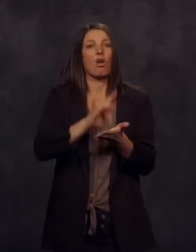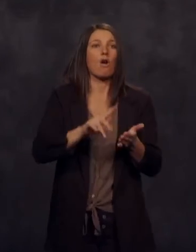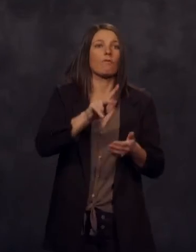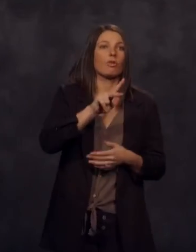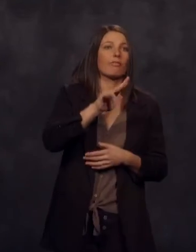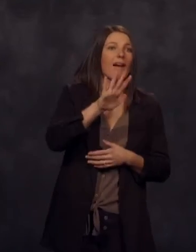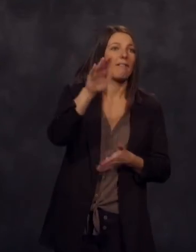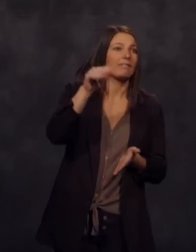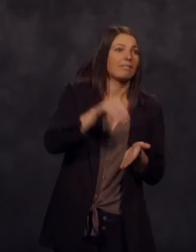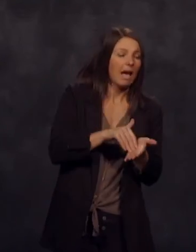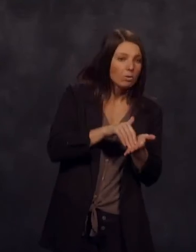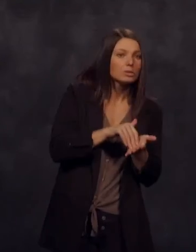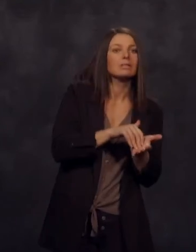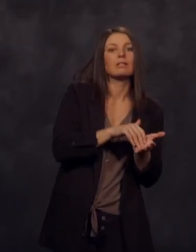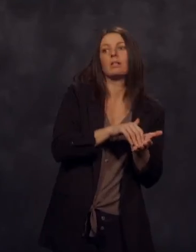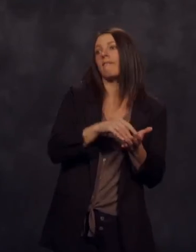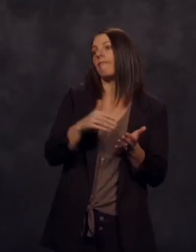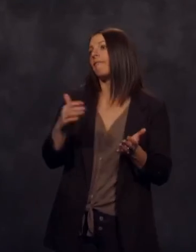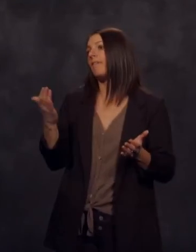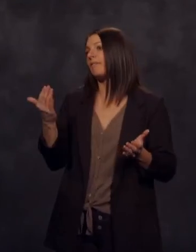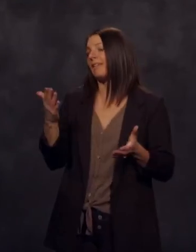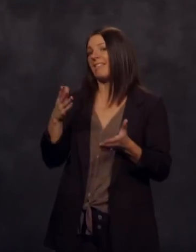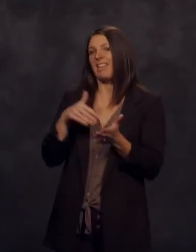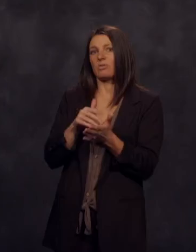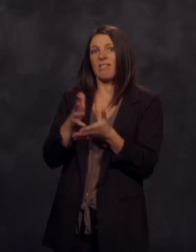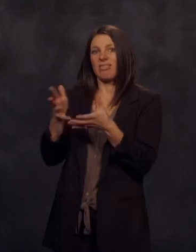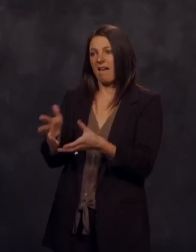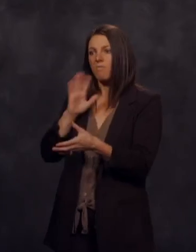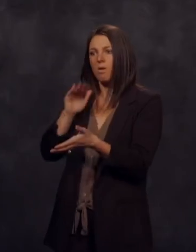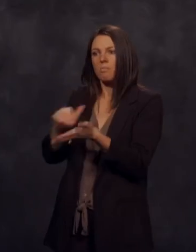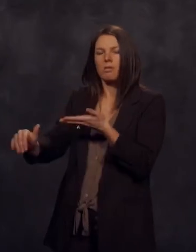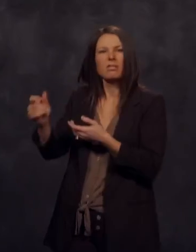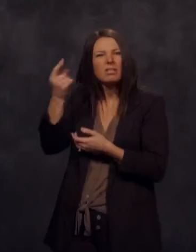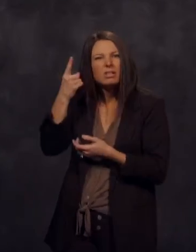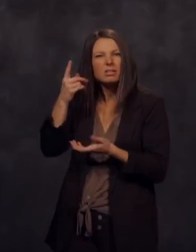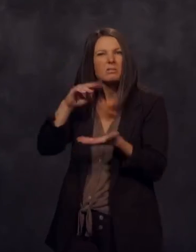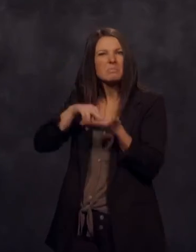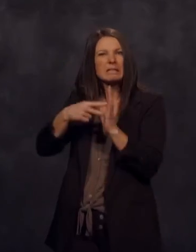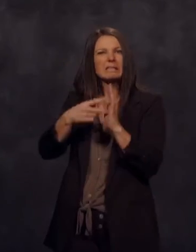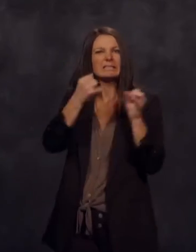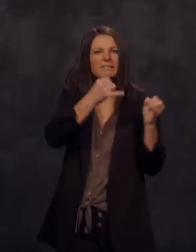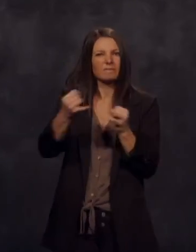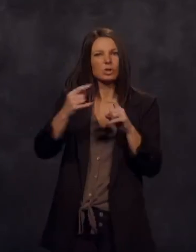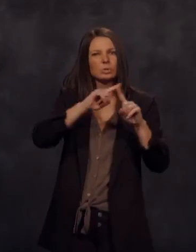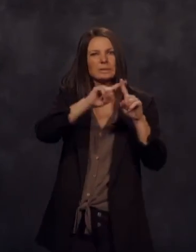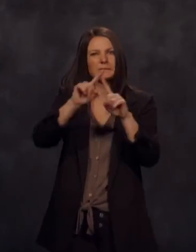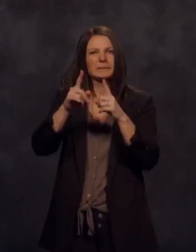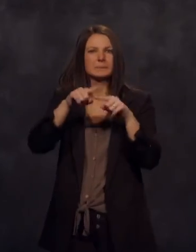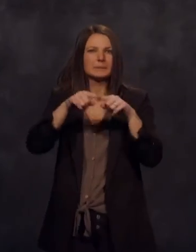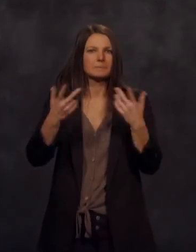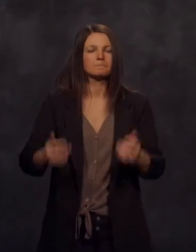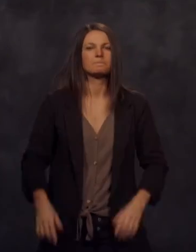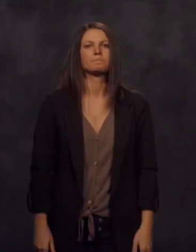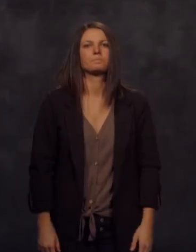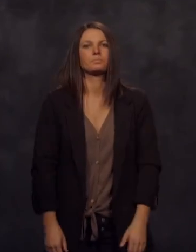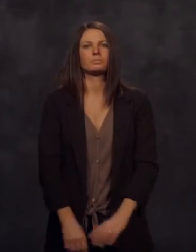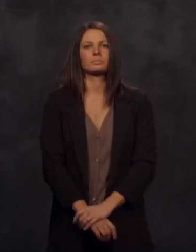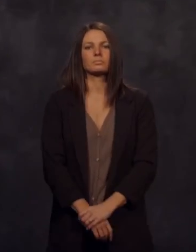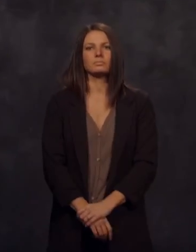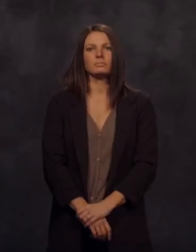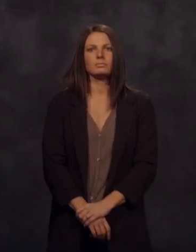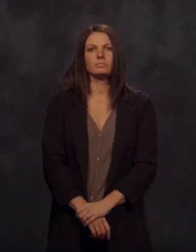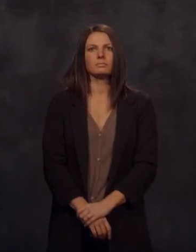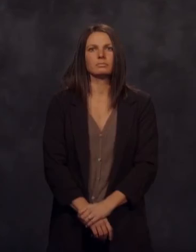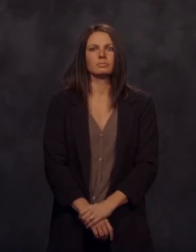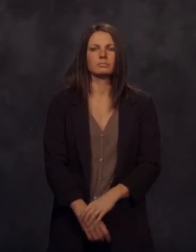is going to vary based on the level of education, if that makes sense. Sure, yeah, and the amount. Yep, exactly. Thank you. Governor, I just